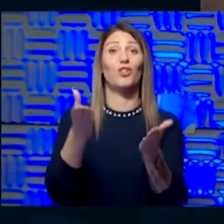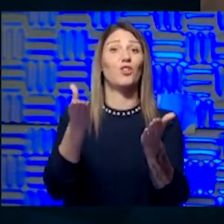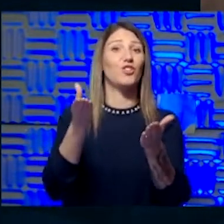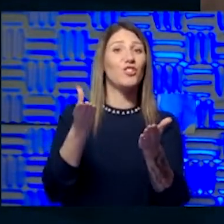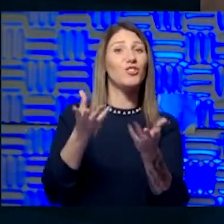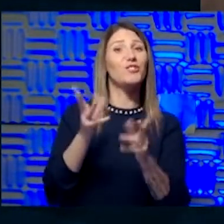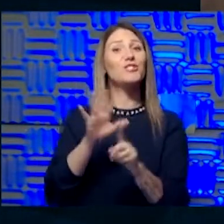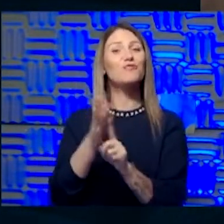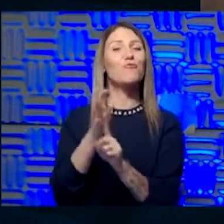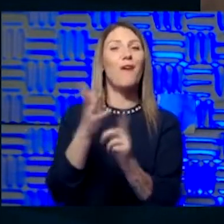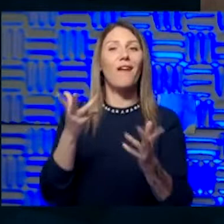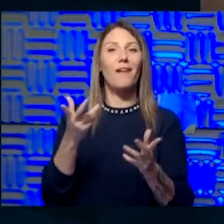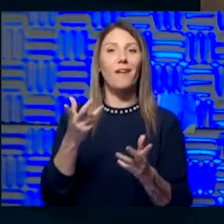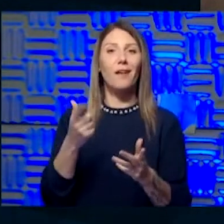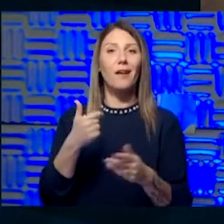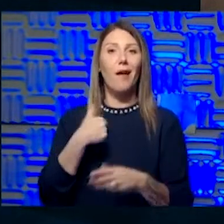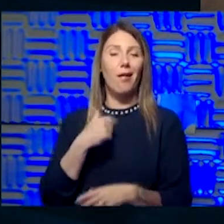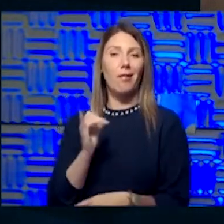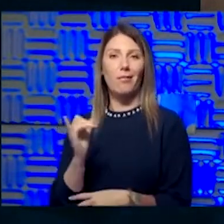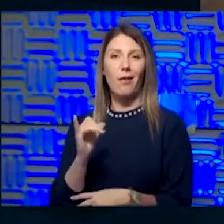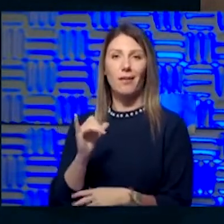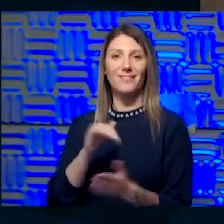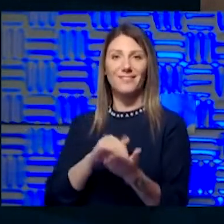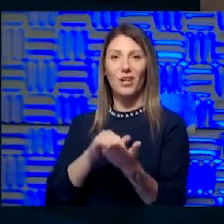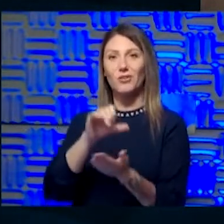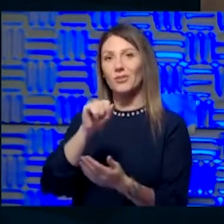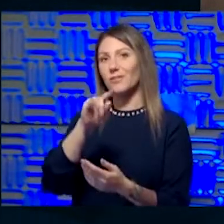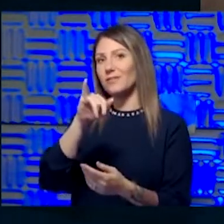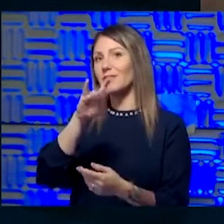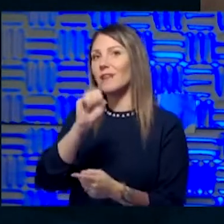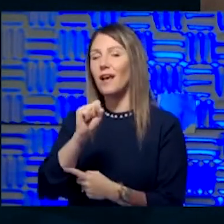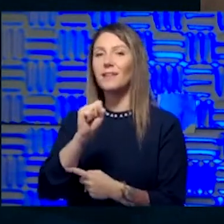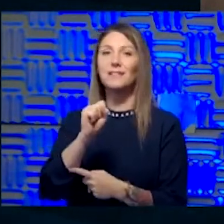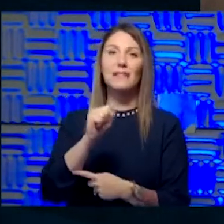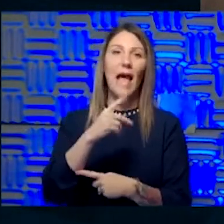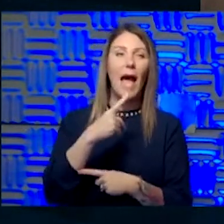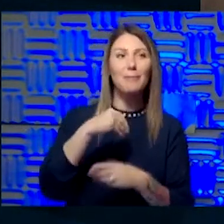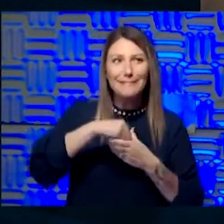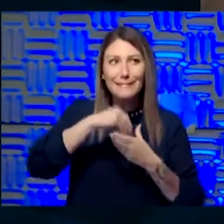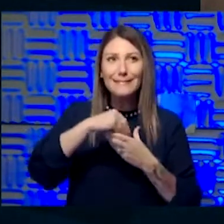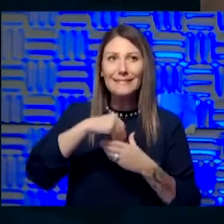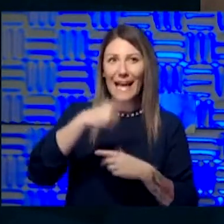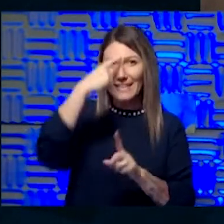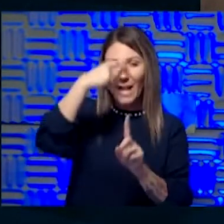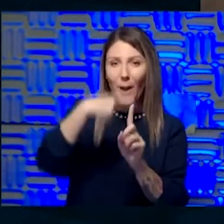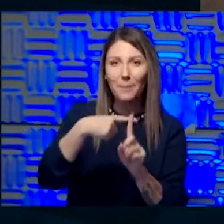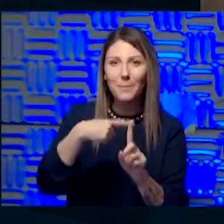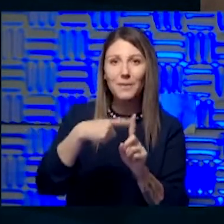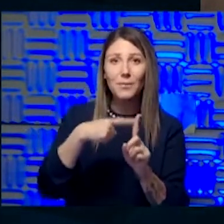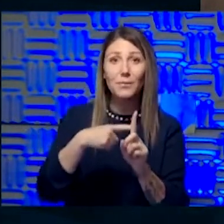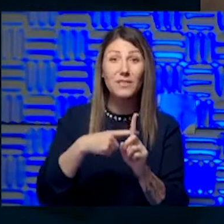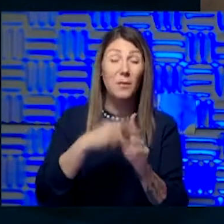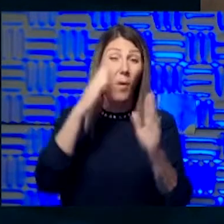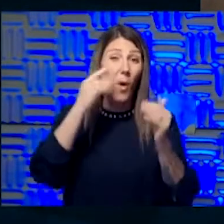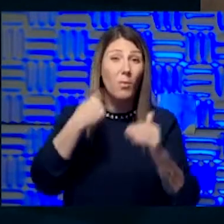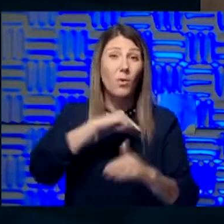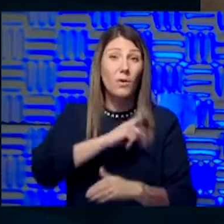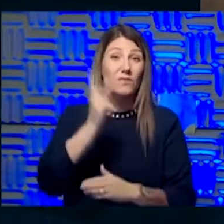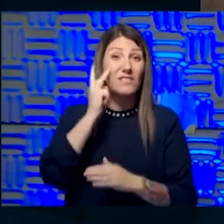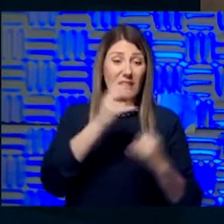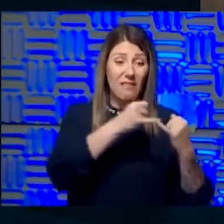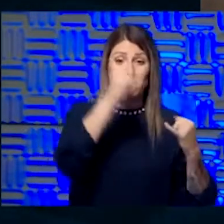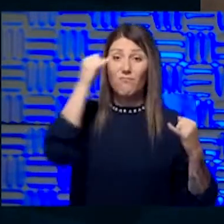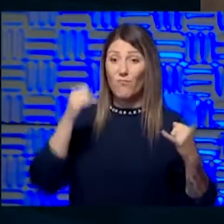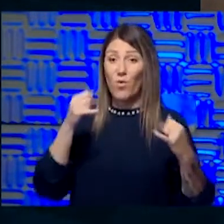and I like Dr. Stites has said before, I'm an eternal optimist, and I hope we've seen the apex in our cases, but we'll